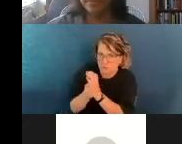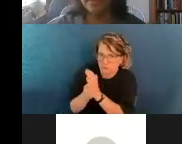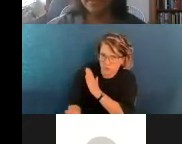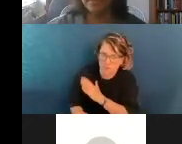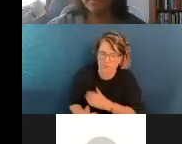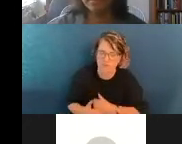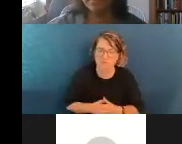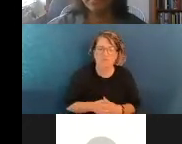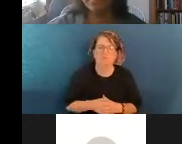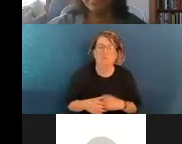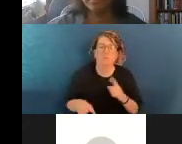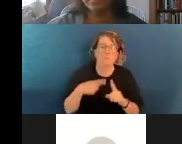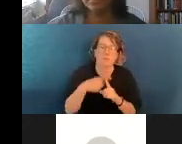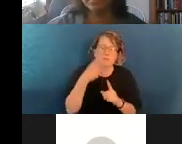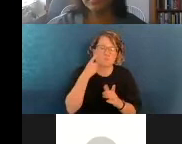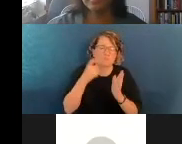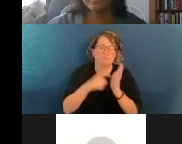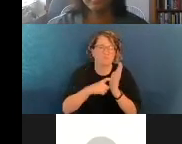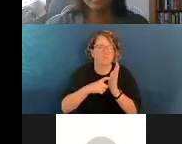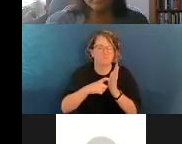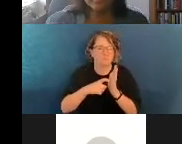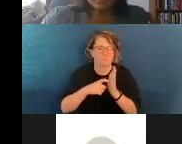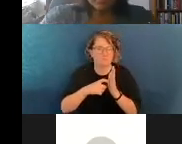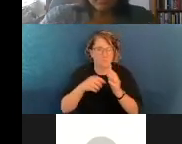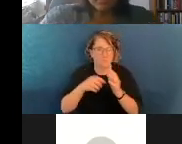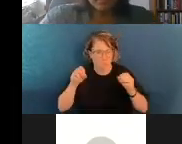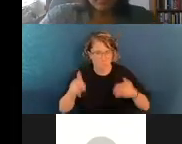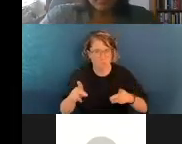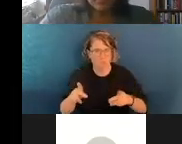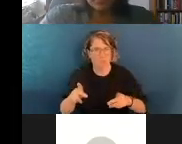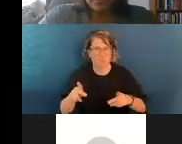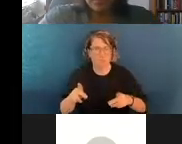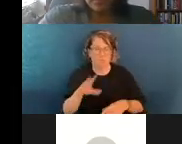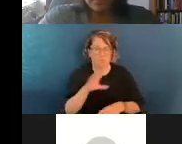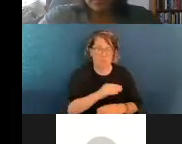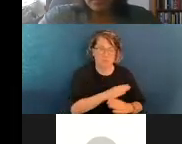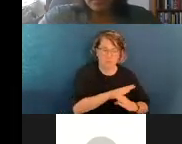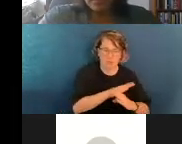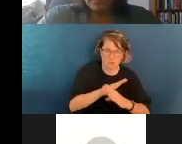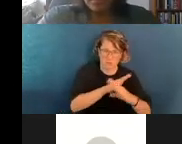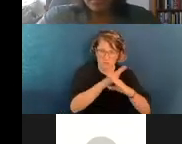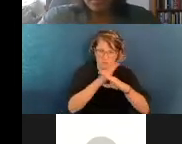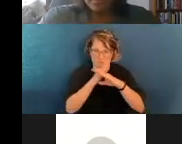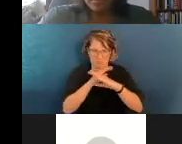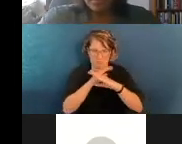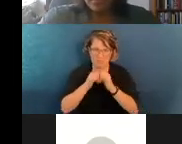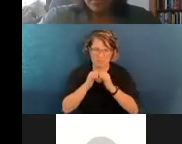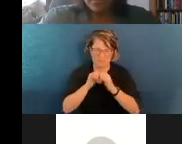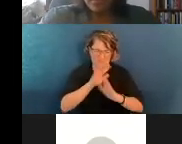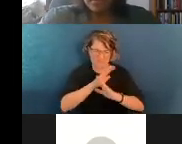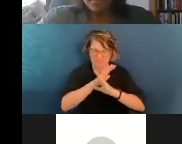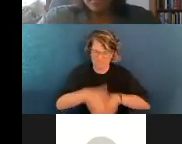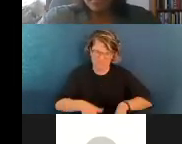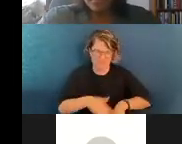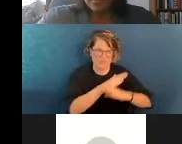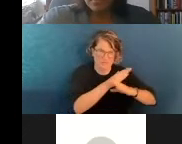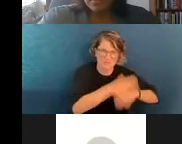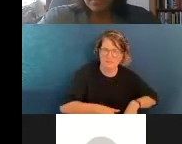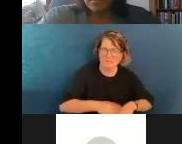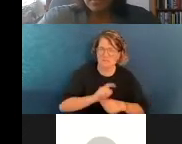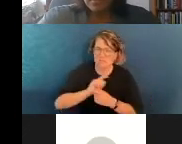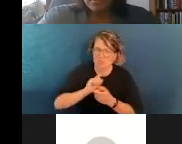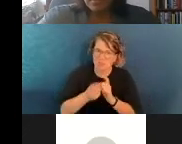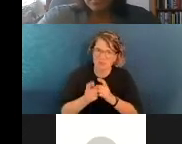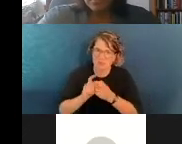also identifying opportunities and barriers for change at the structural, the systems, and individual levels that I've talked